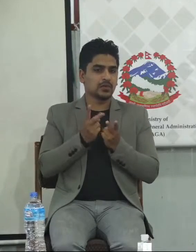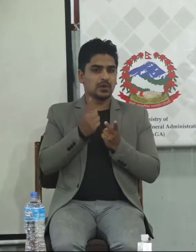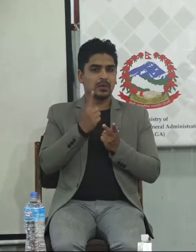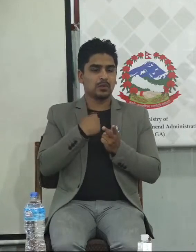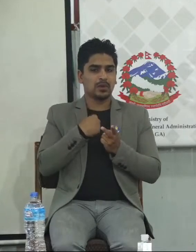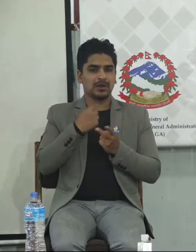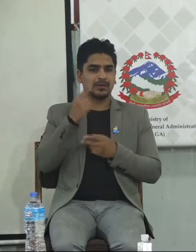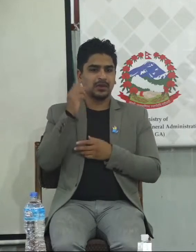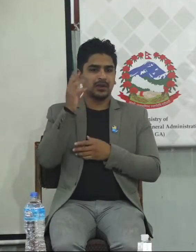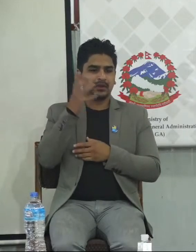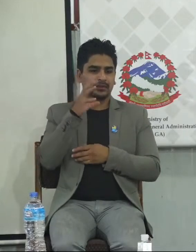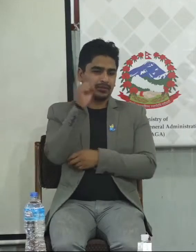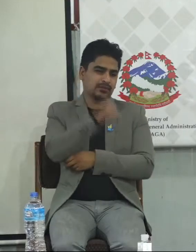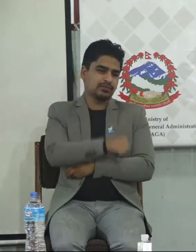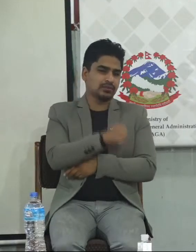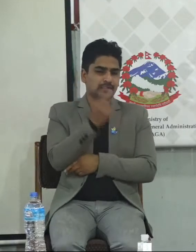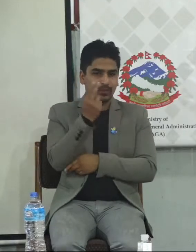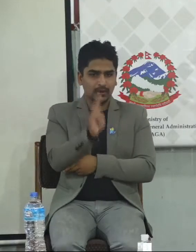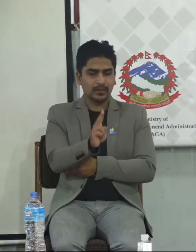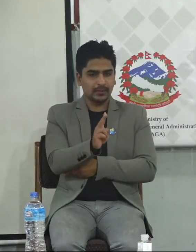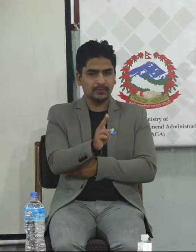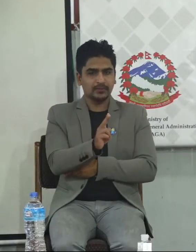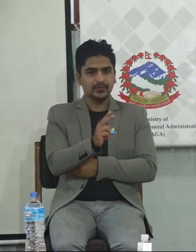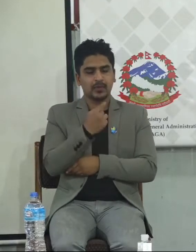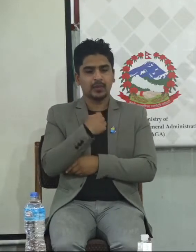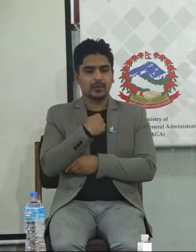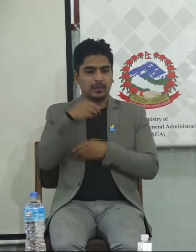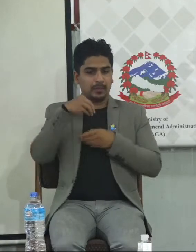if I have some hopelessness.